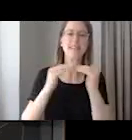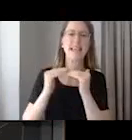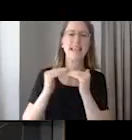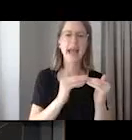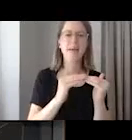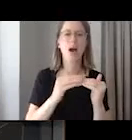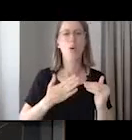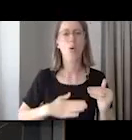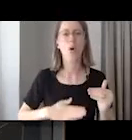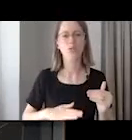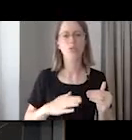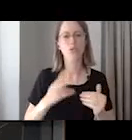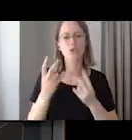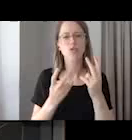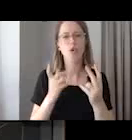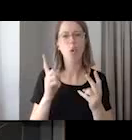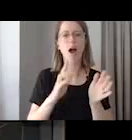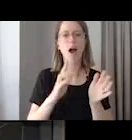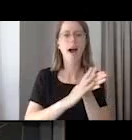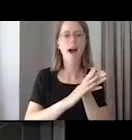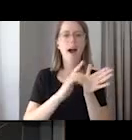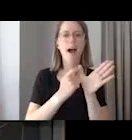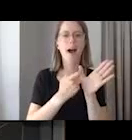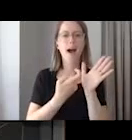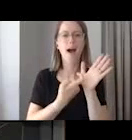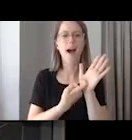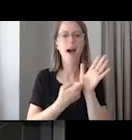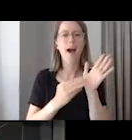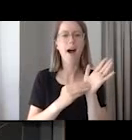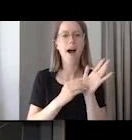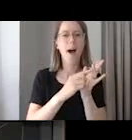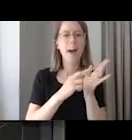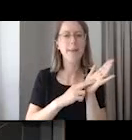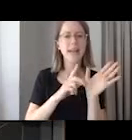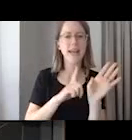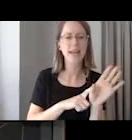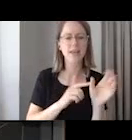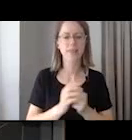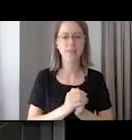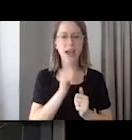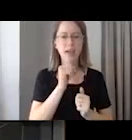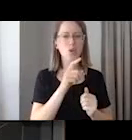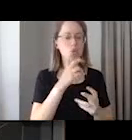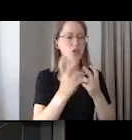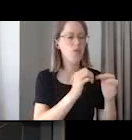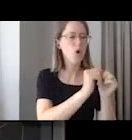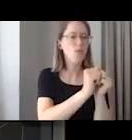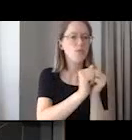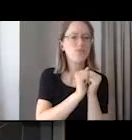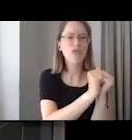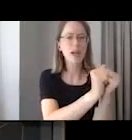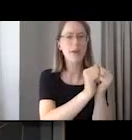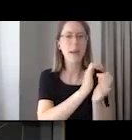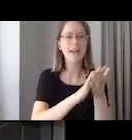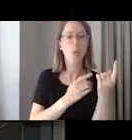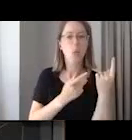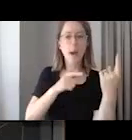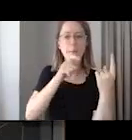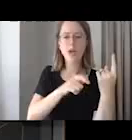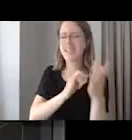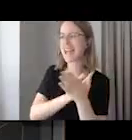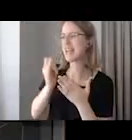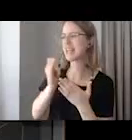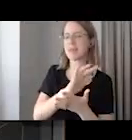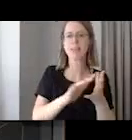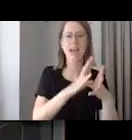harmony, because if you go for unanimity, all you need is one dissenter and you've empowered them and you've risked losing